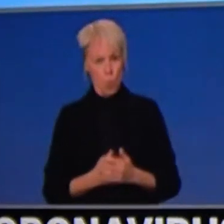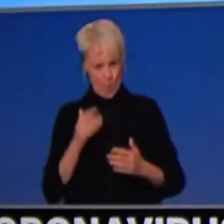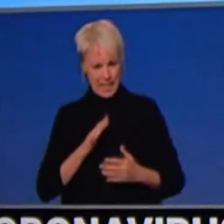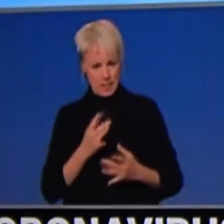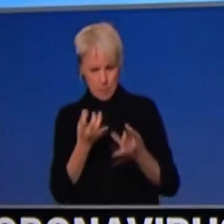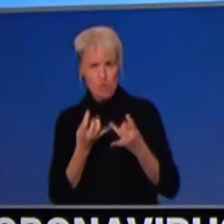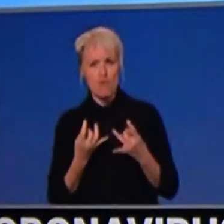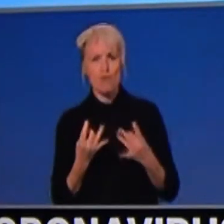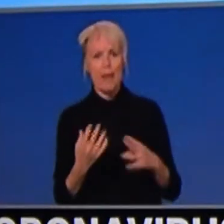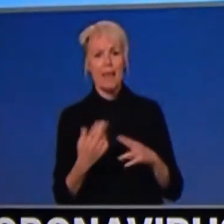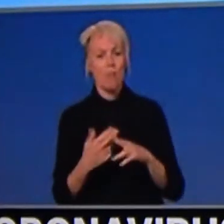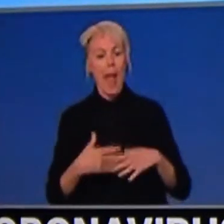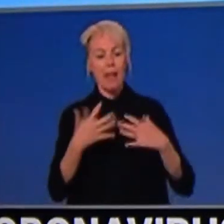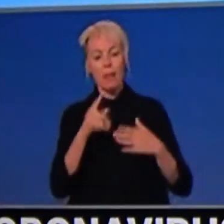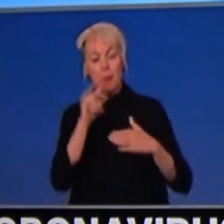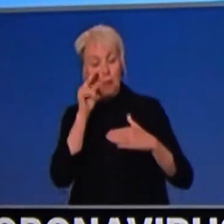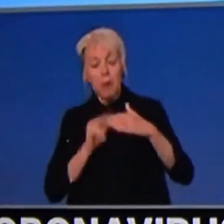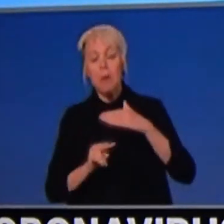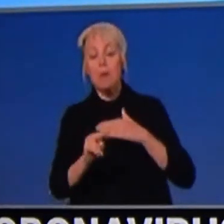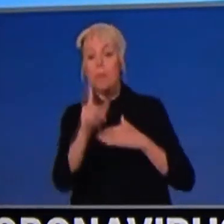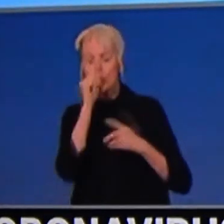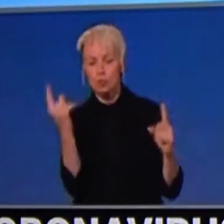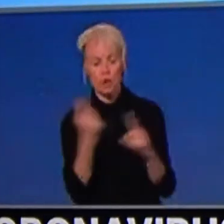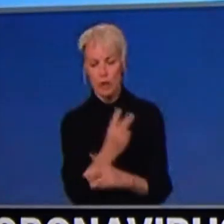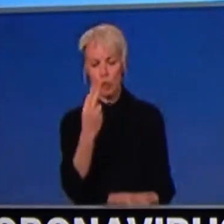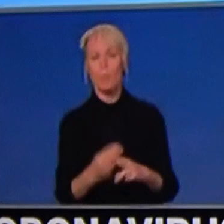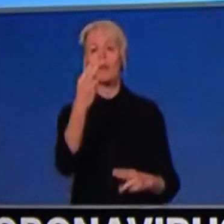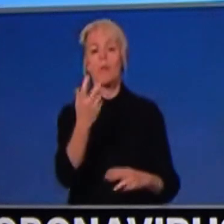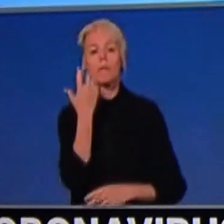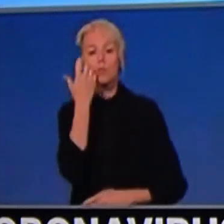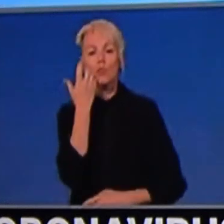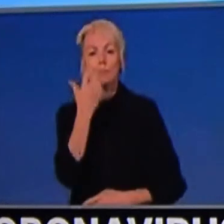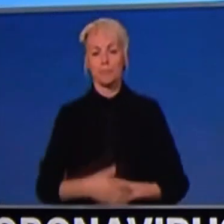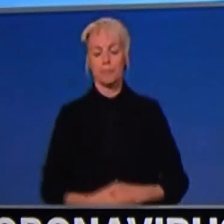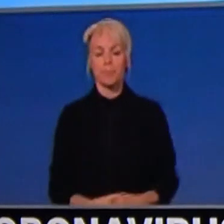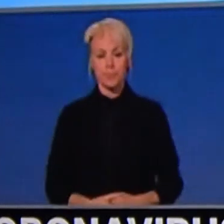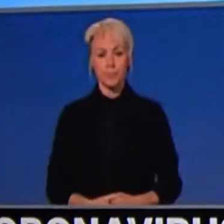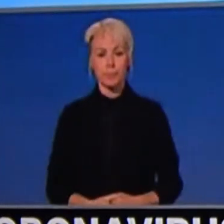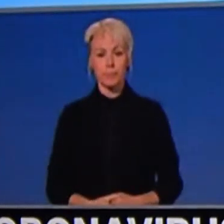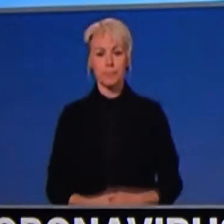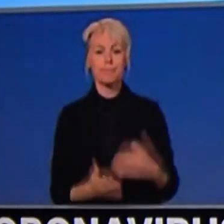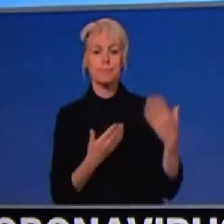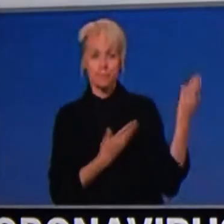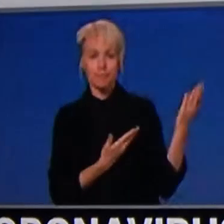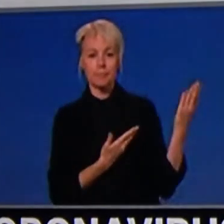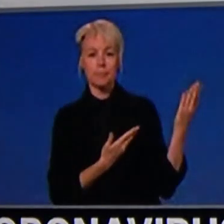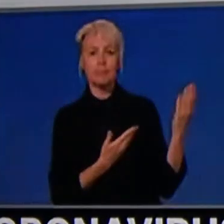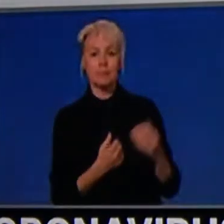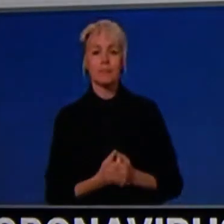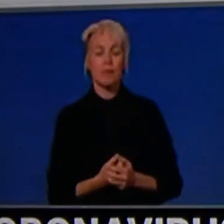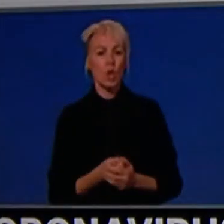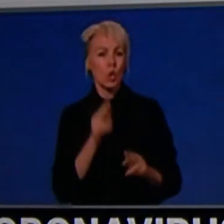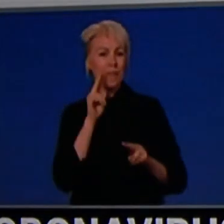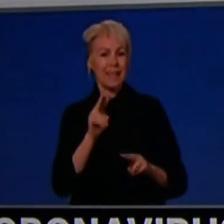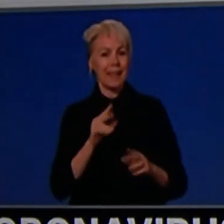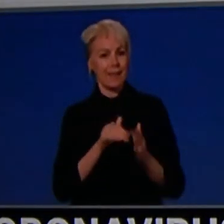to respond to future changes. We have the next slide. So you've all seen these graphs, and you can see the flattening of the curve,